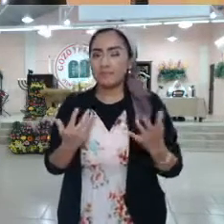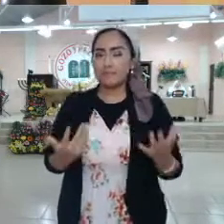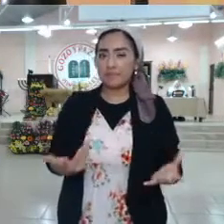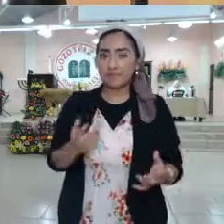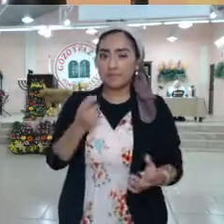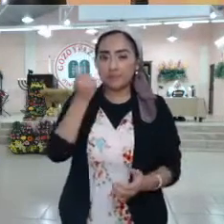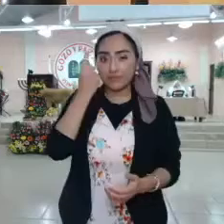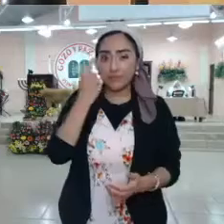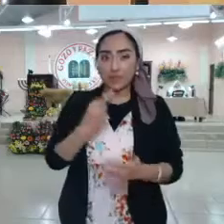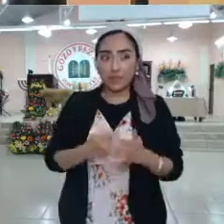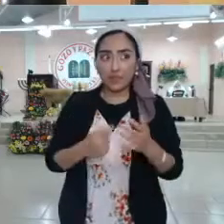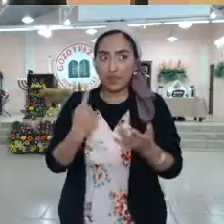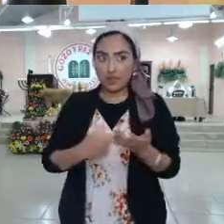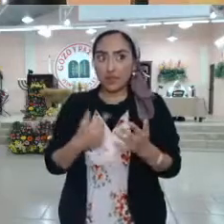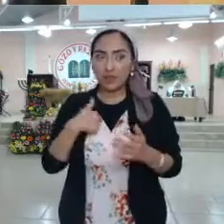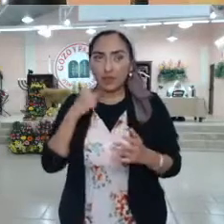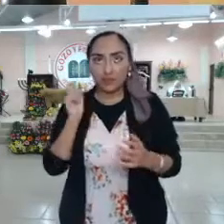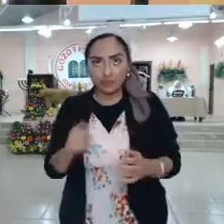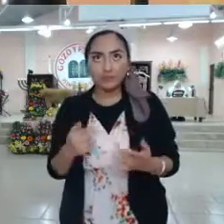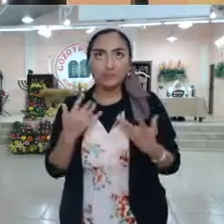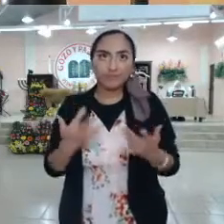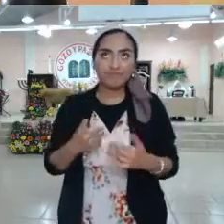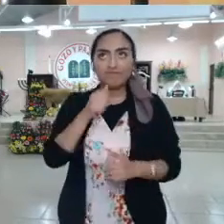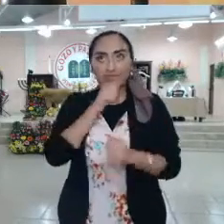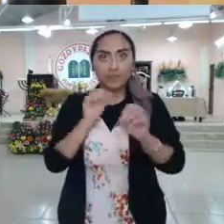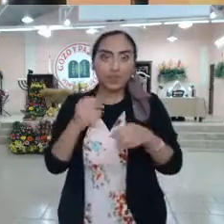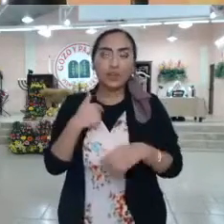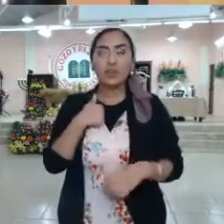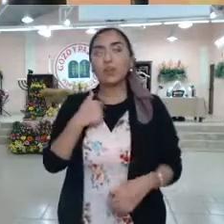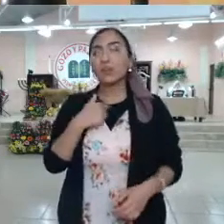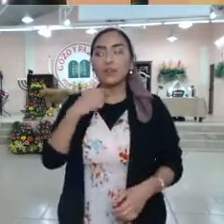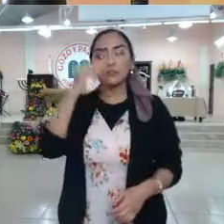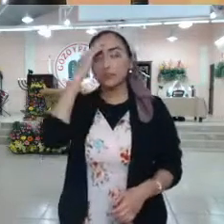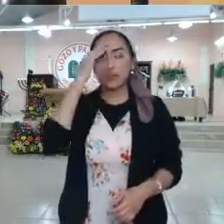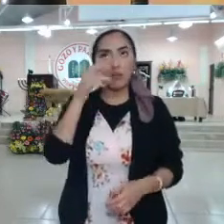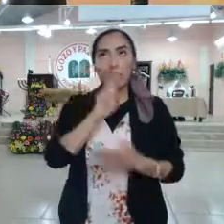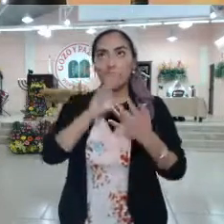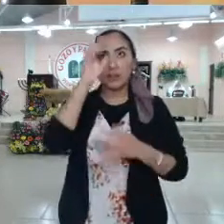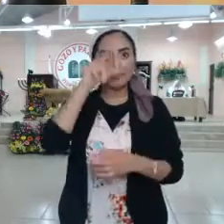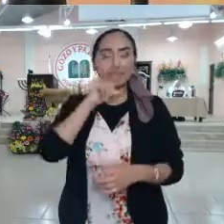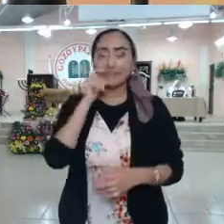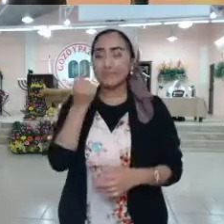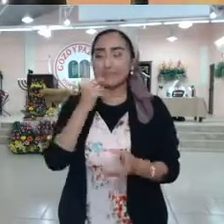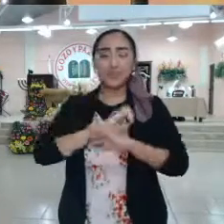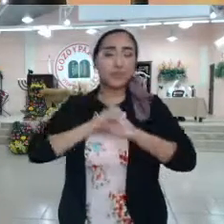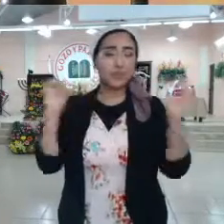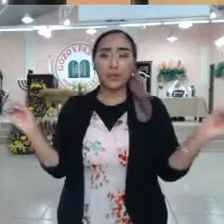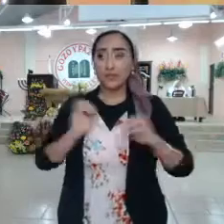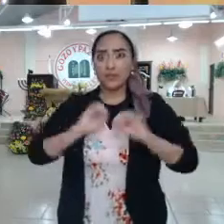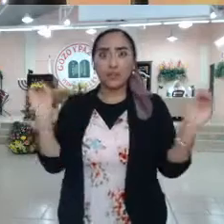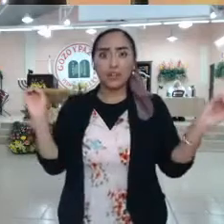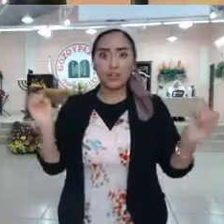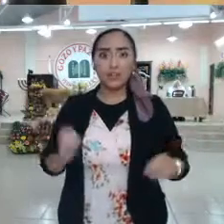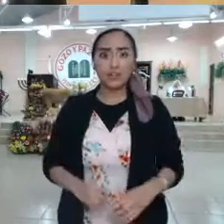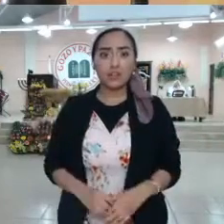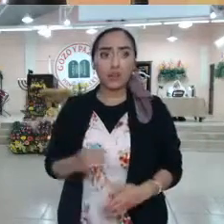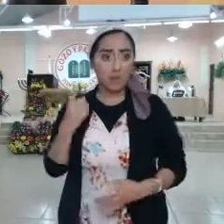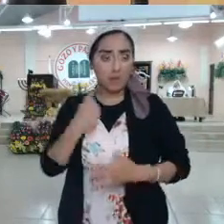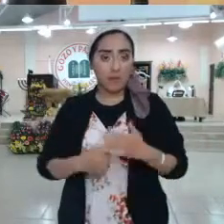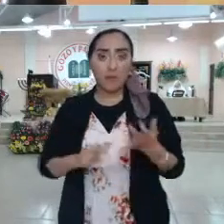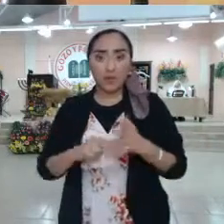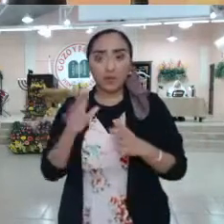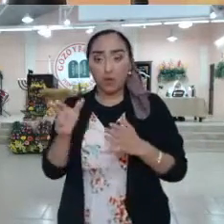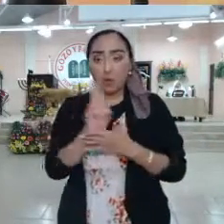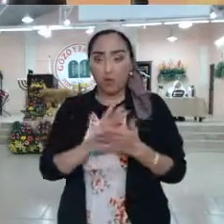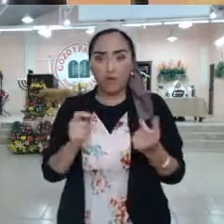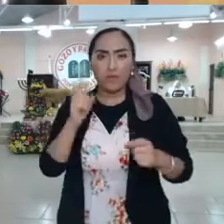another cuenta car. Do cómo a you veces see yo how tengo que aguantar sometimes cada I cosa en have la to oficina y handle digo, Padre, some Eterno, things no in the entendieron office, ni and I say, papa. everlasting, if I Nada didn't de lo understand que son tus anything benditas of